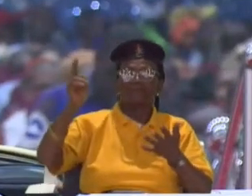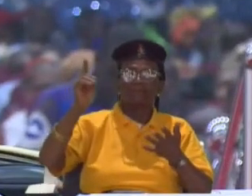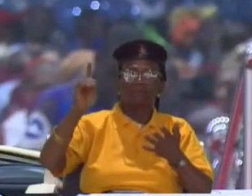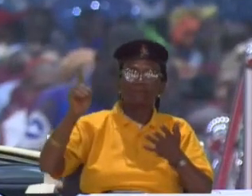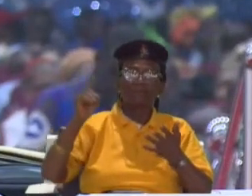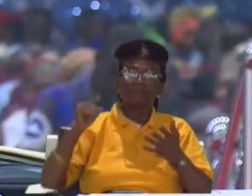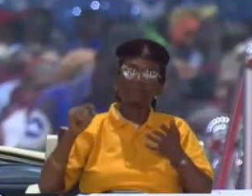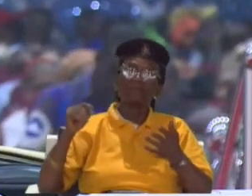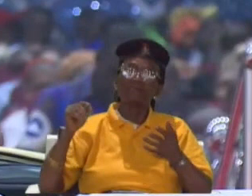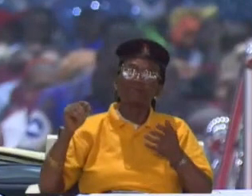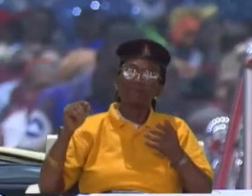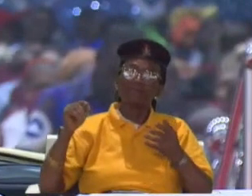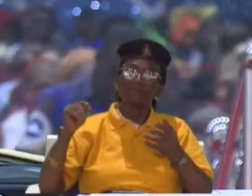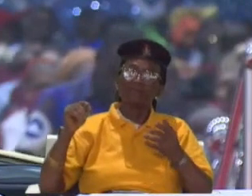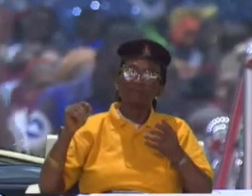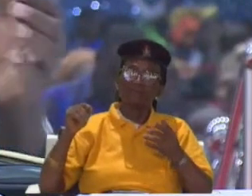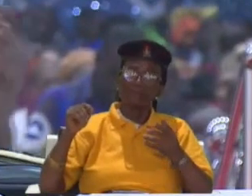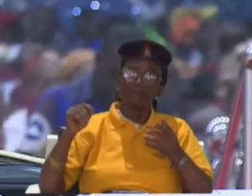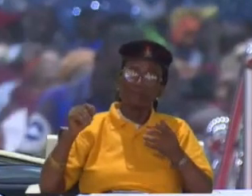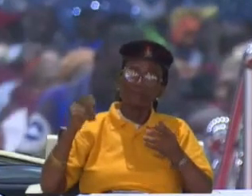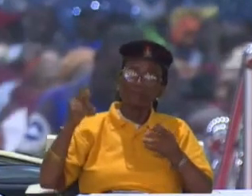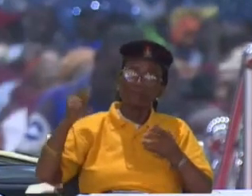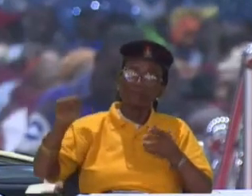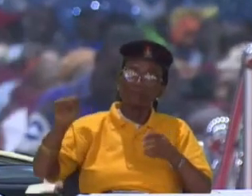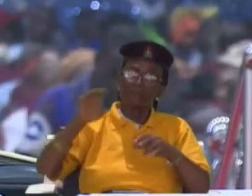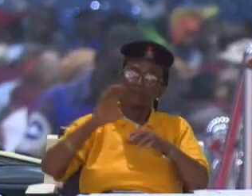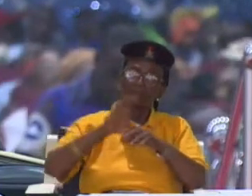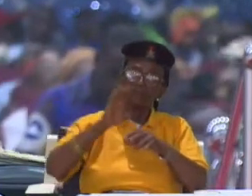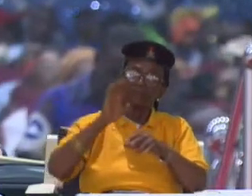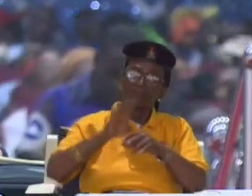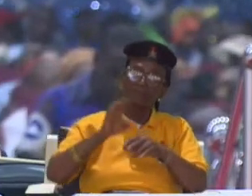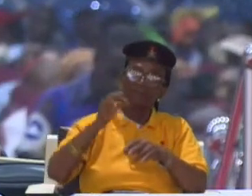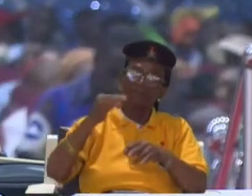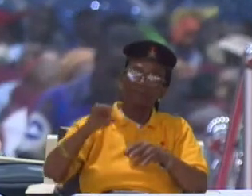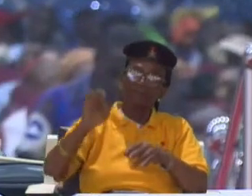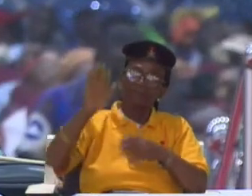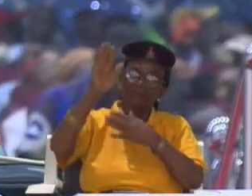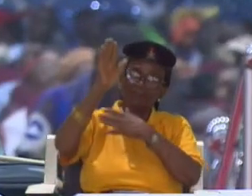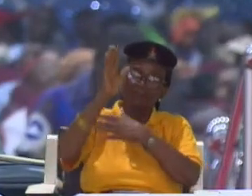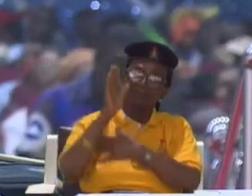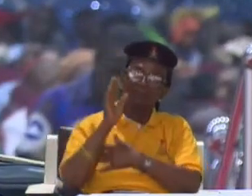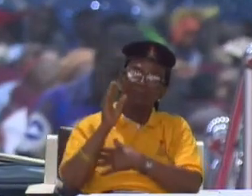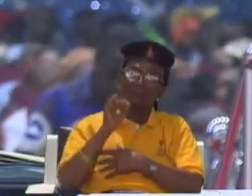And the church of God is growing.